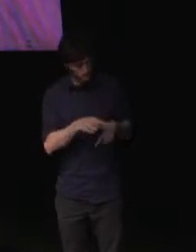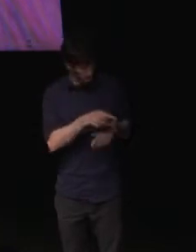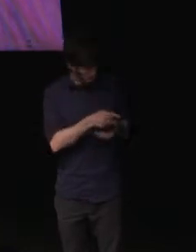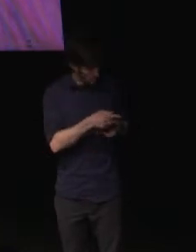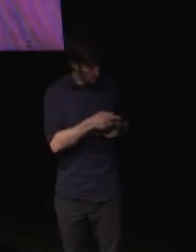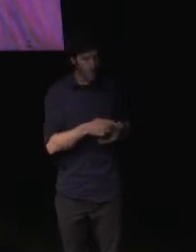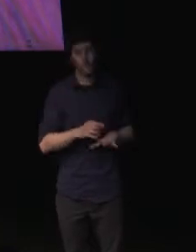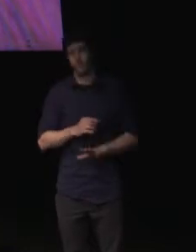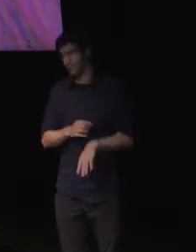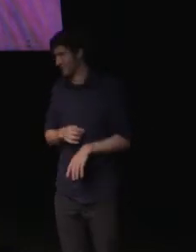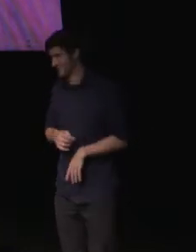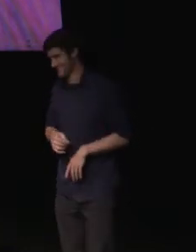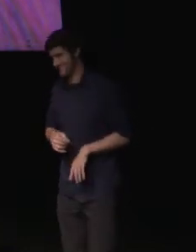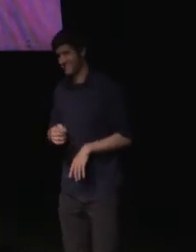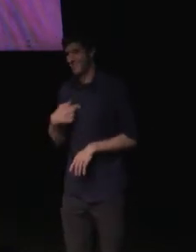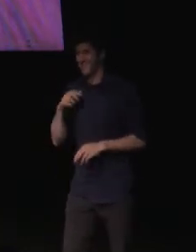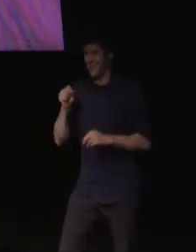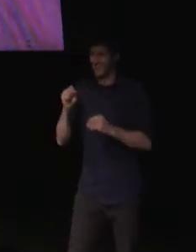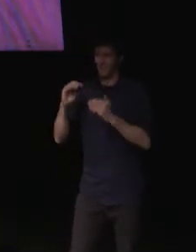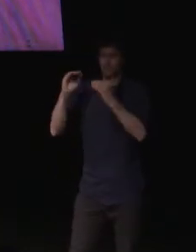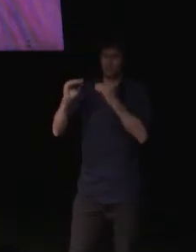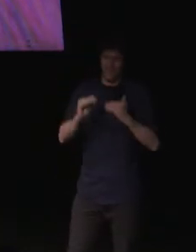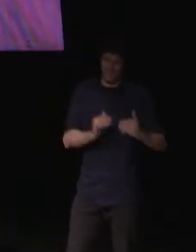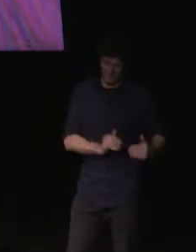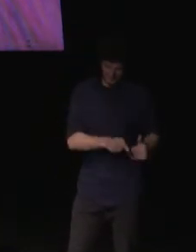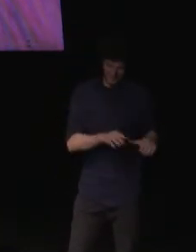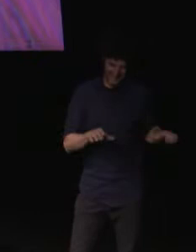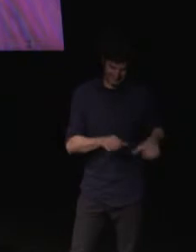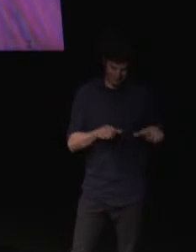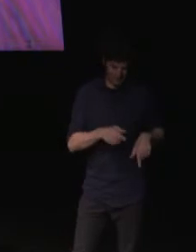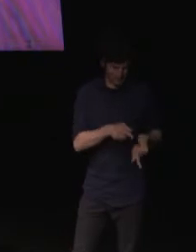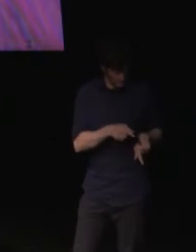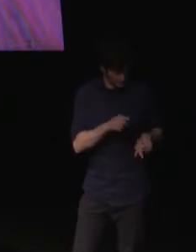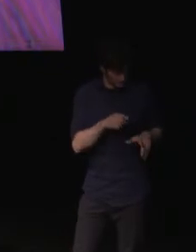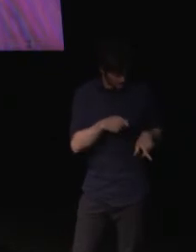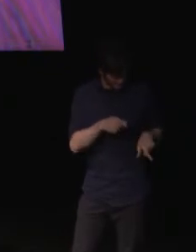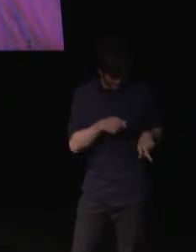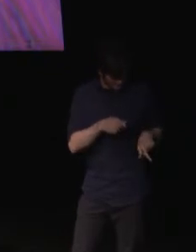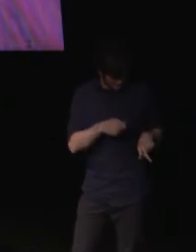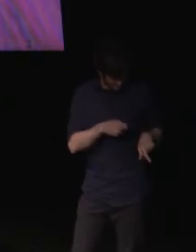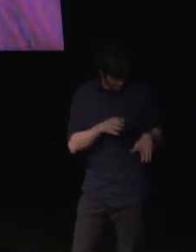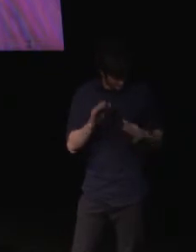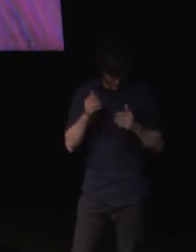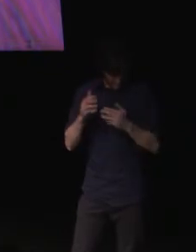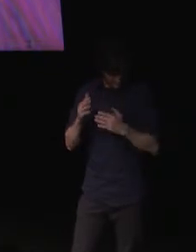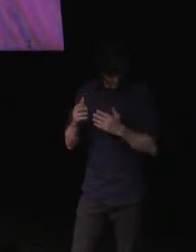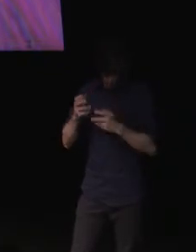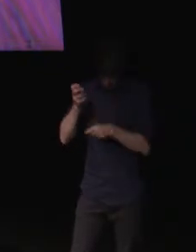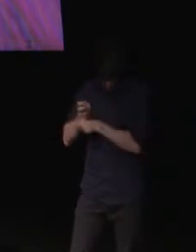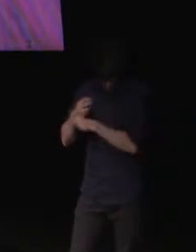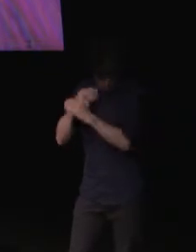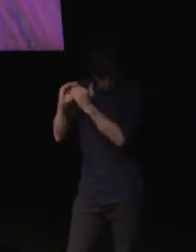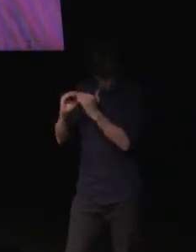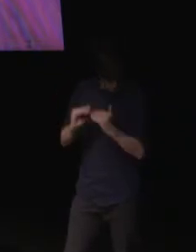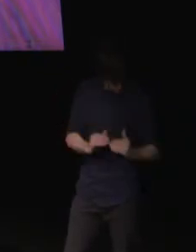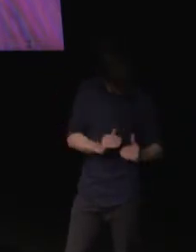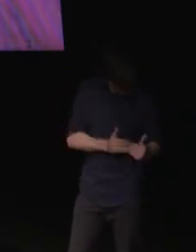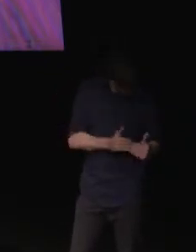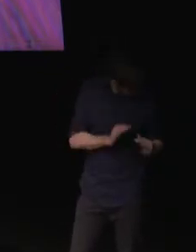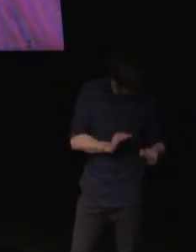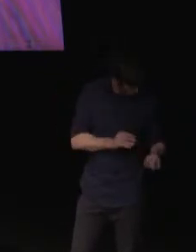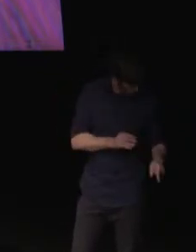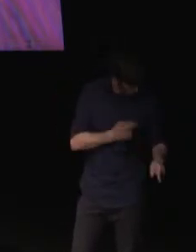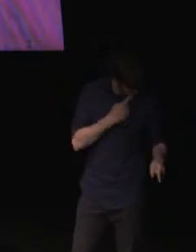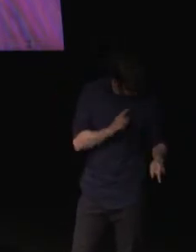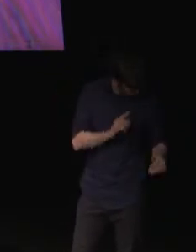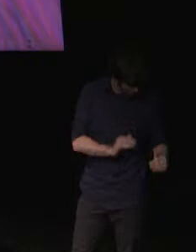can find success, and as I get better, I can grade it a little bit higher to make it more challenging and thus